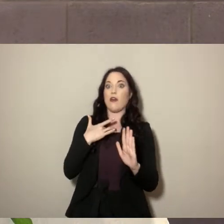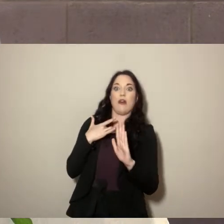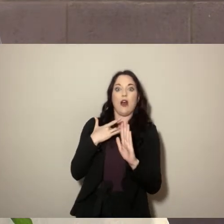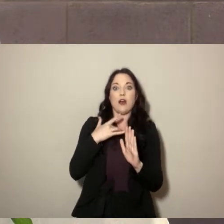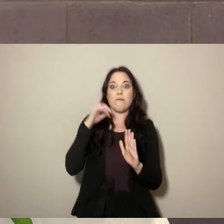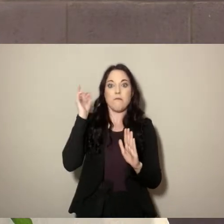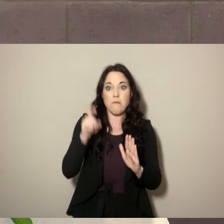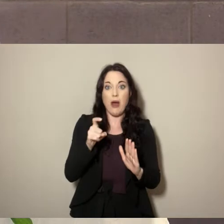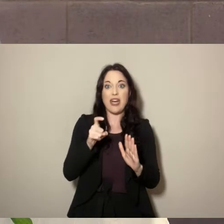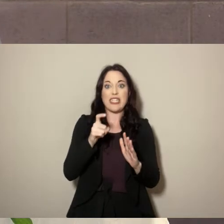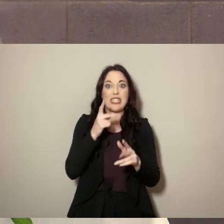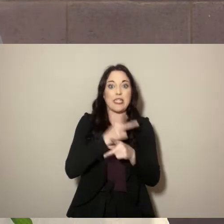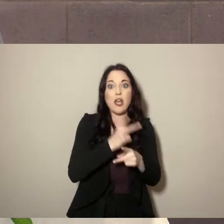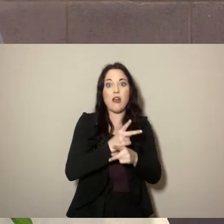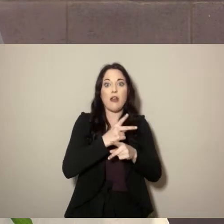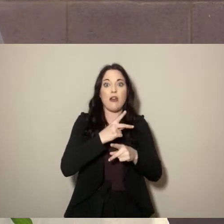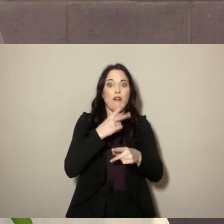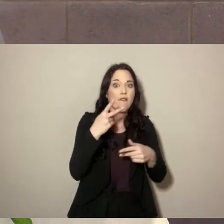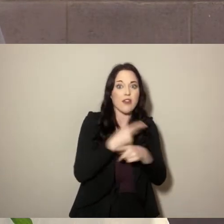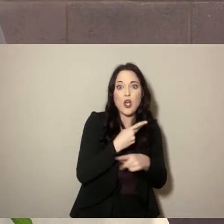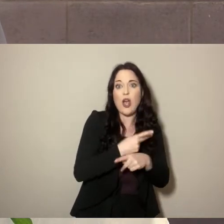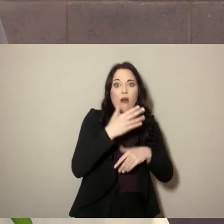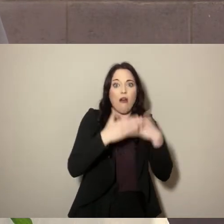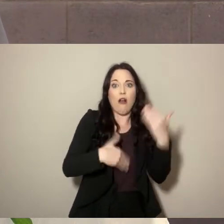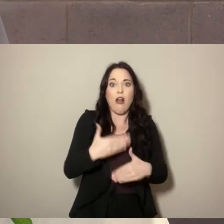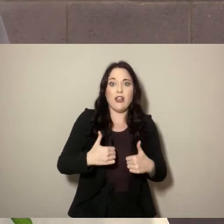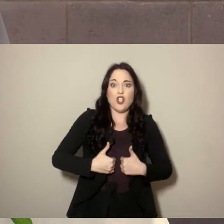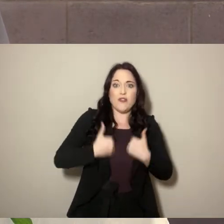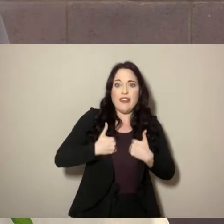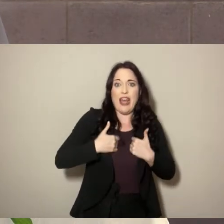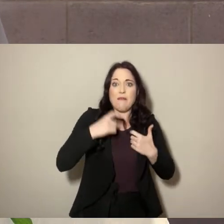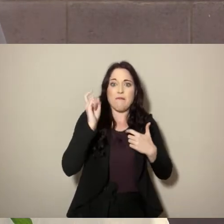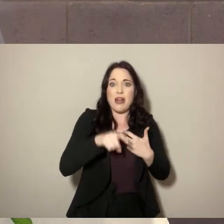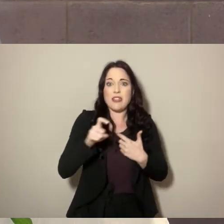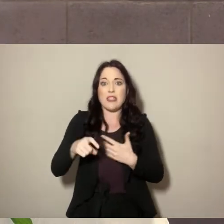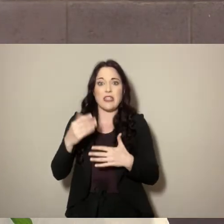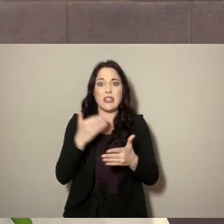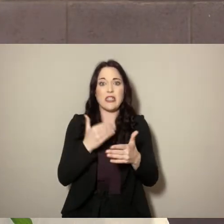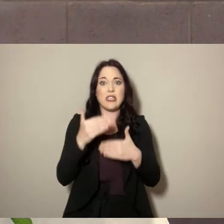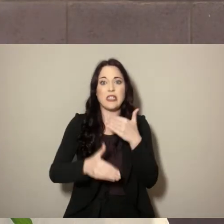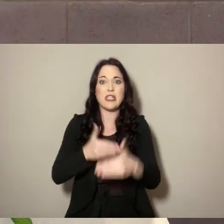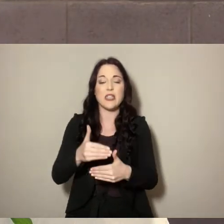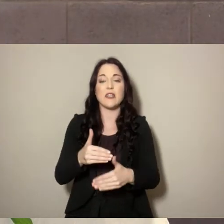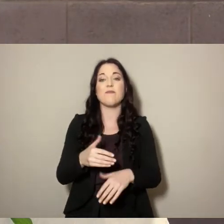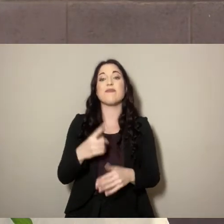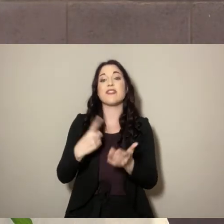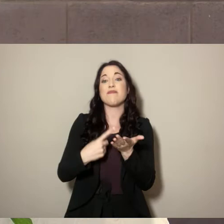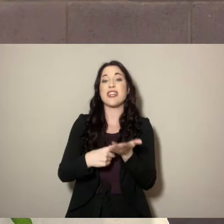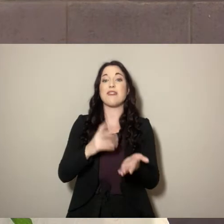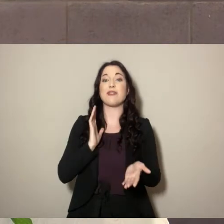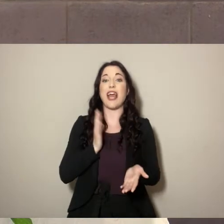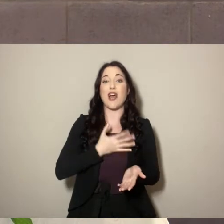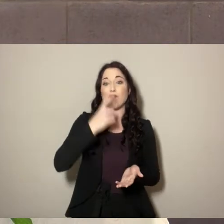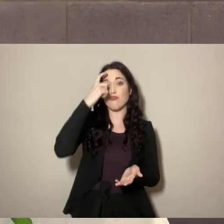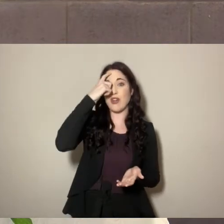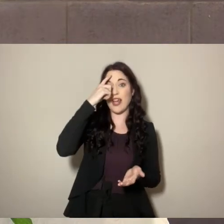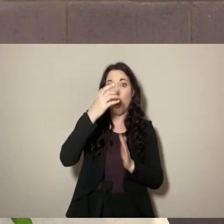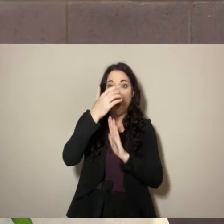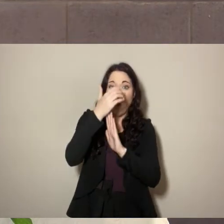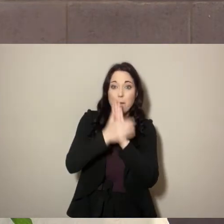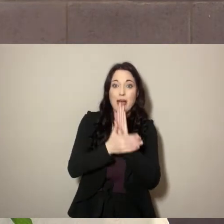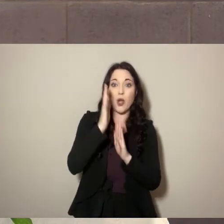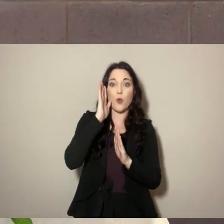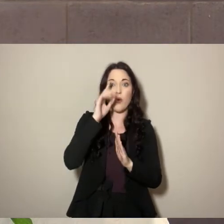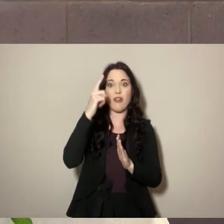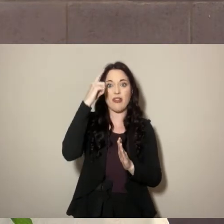is not clawing at us. We even perceive false threats. Our mind automatically goes to